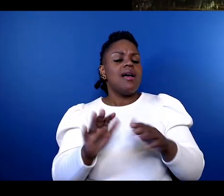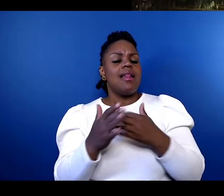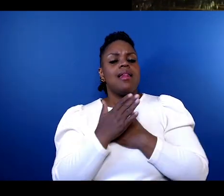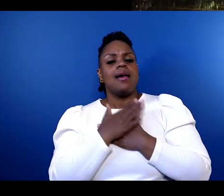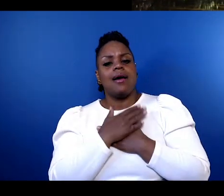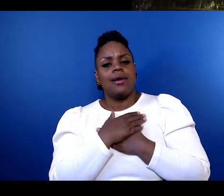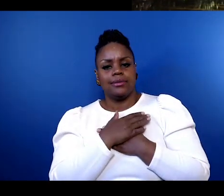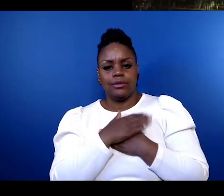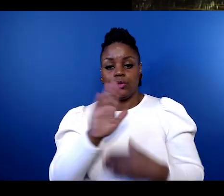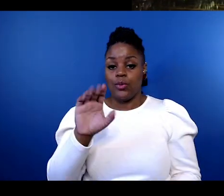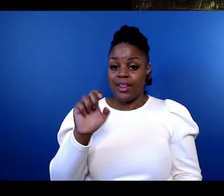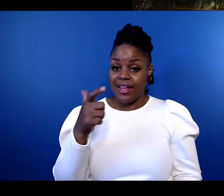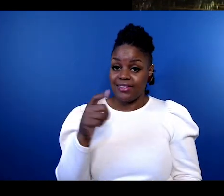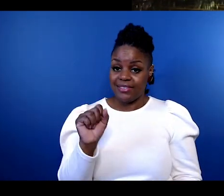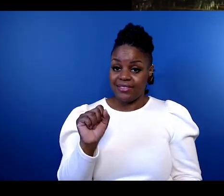the middle back,